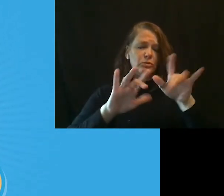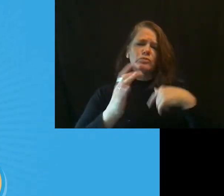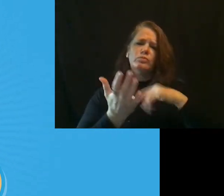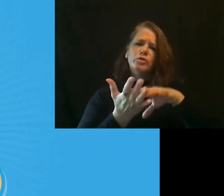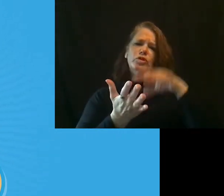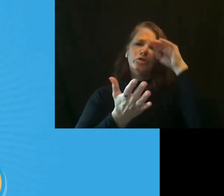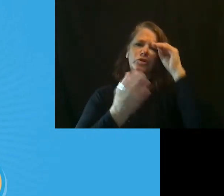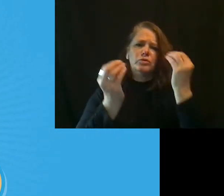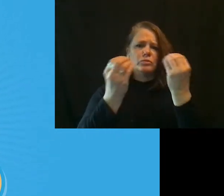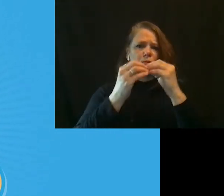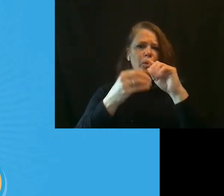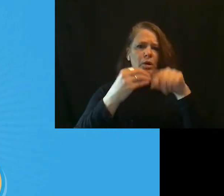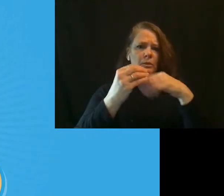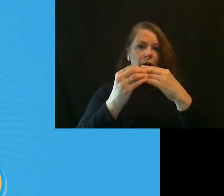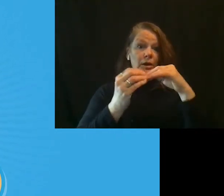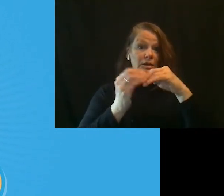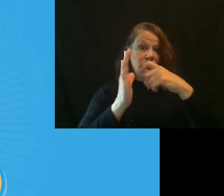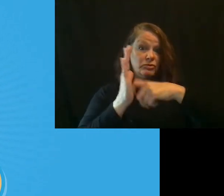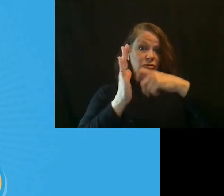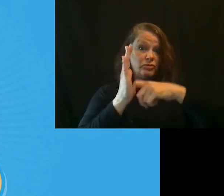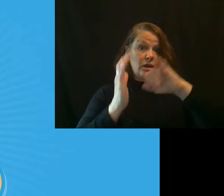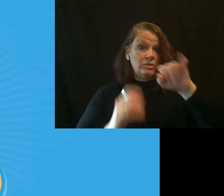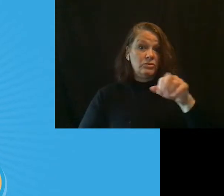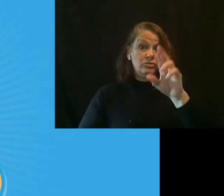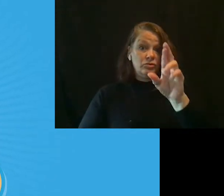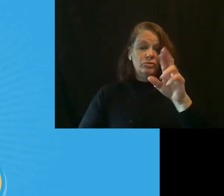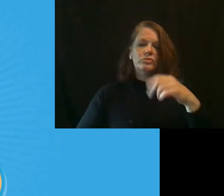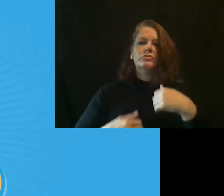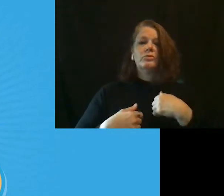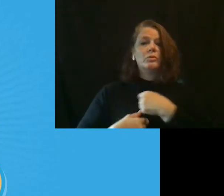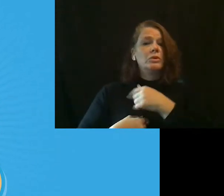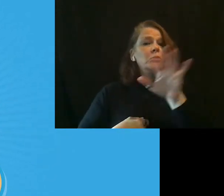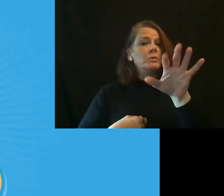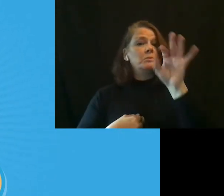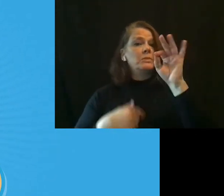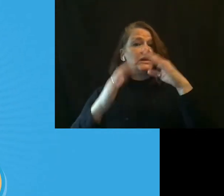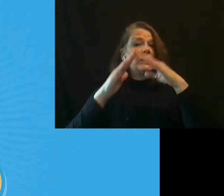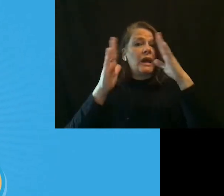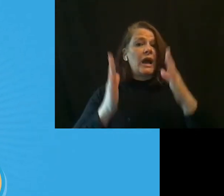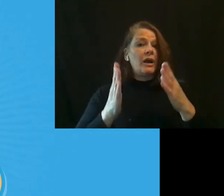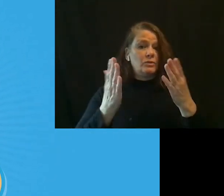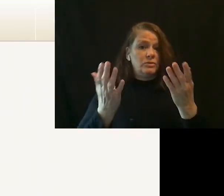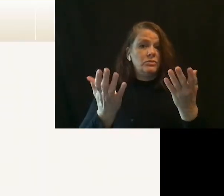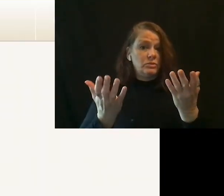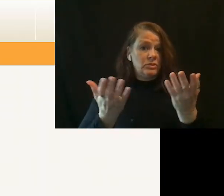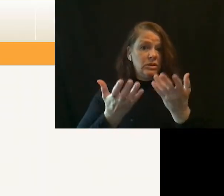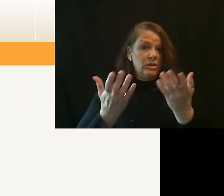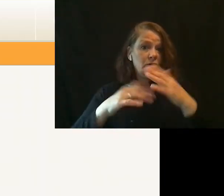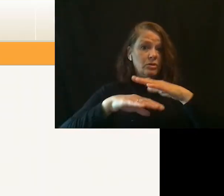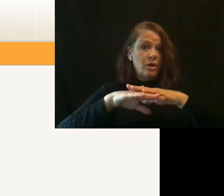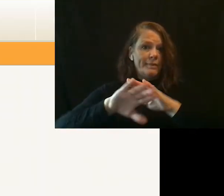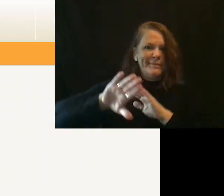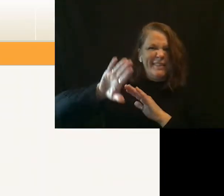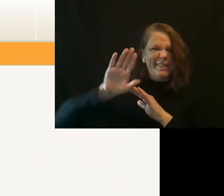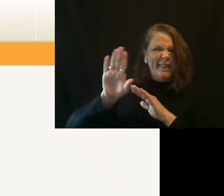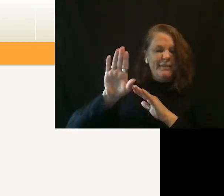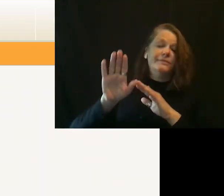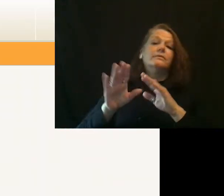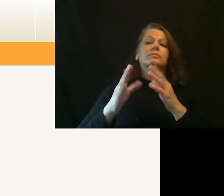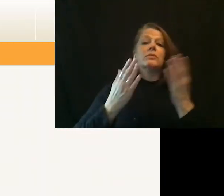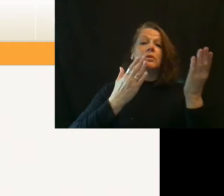little bit about this in Scratch Junior. So to get started, let's select this house here on the left. This will bring us to the Projects